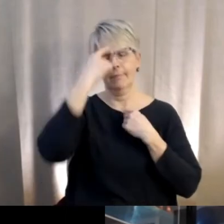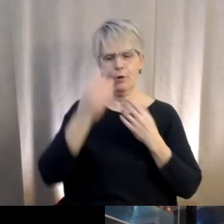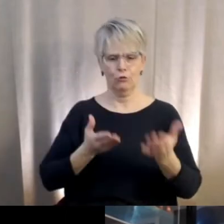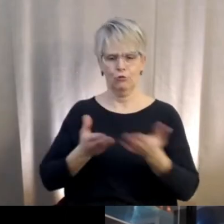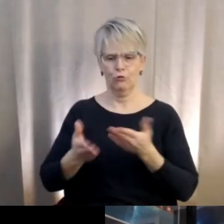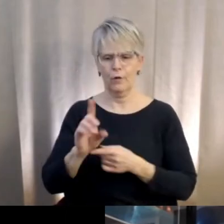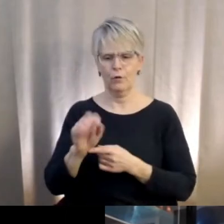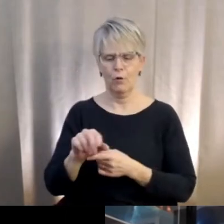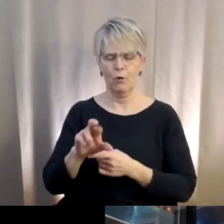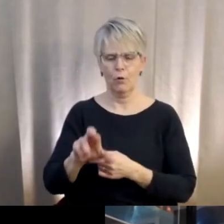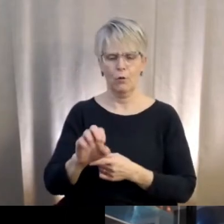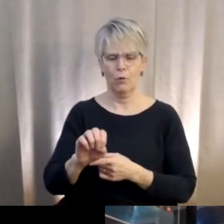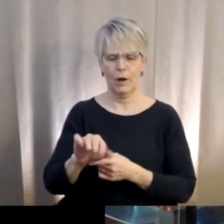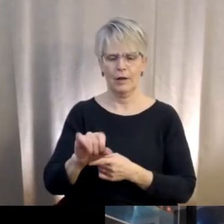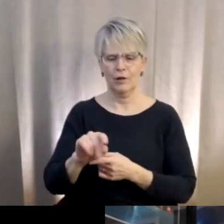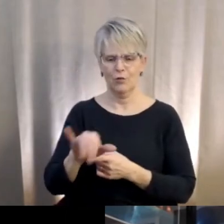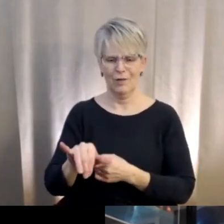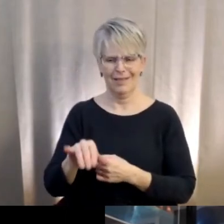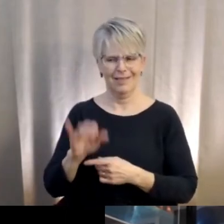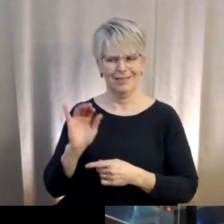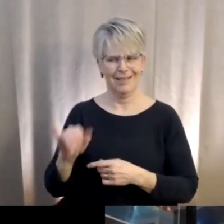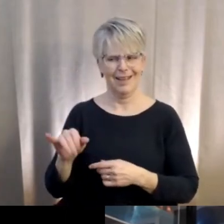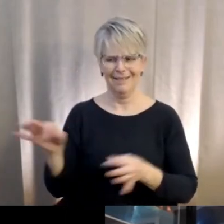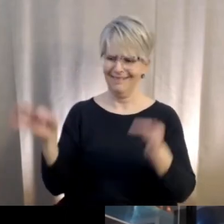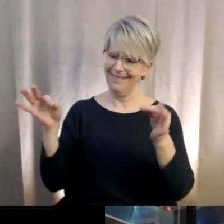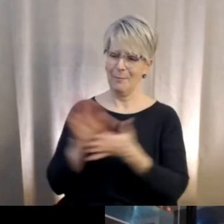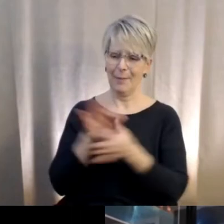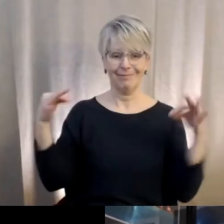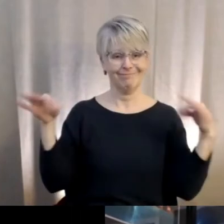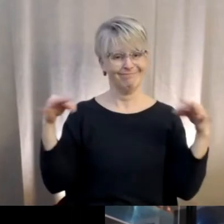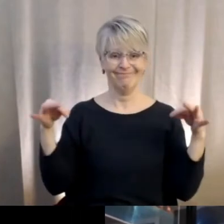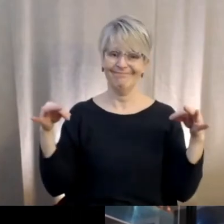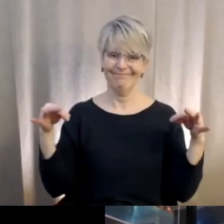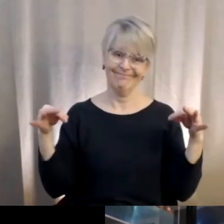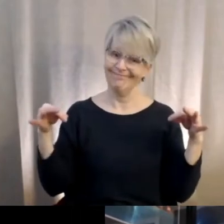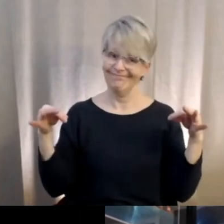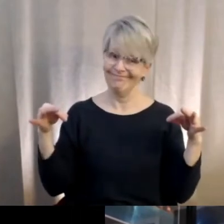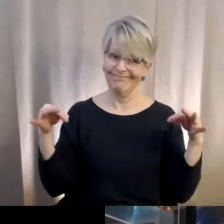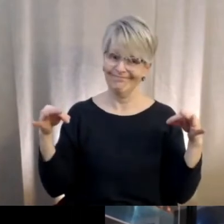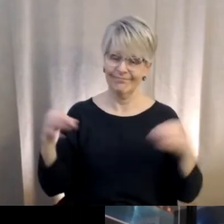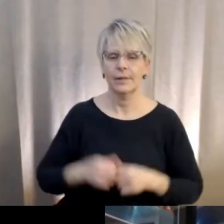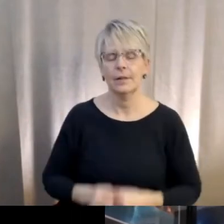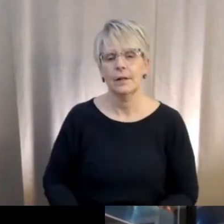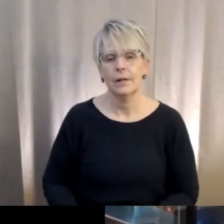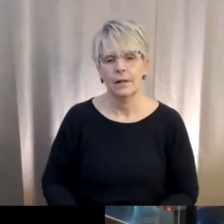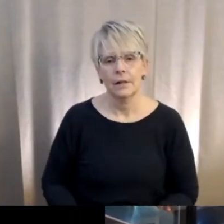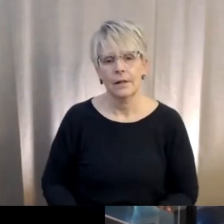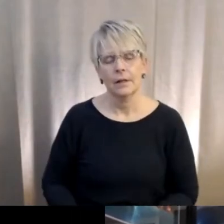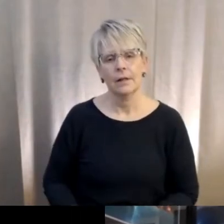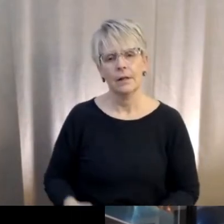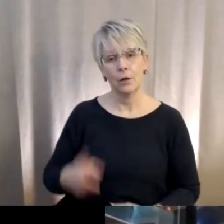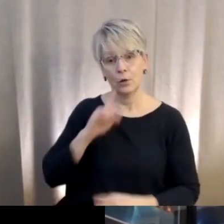dog registry doesn't really mean anything. And how many, including